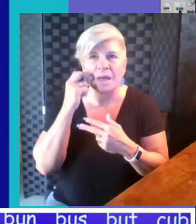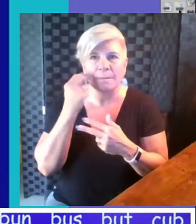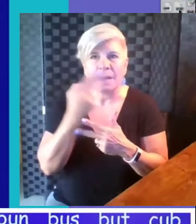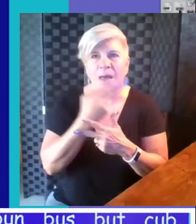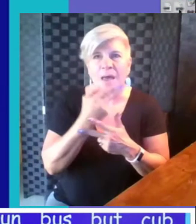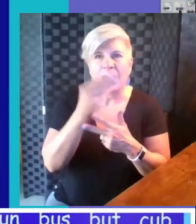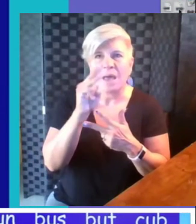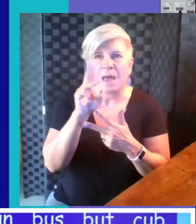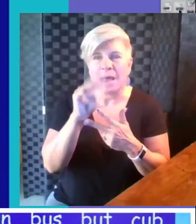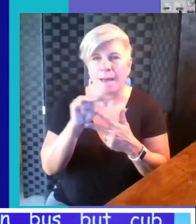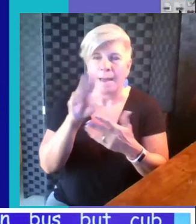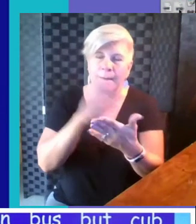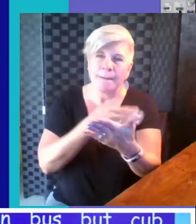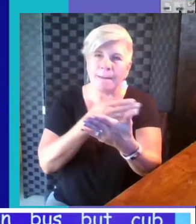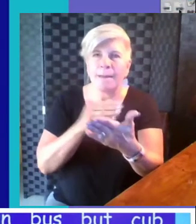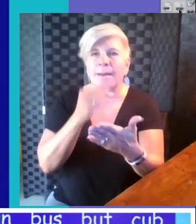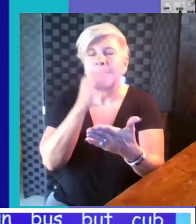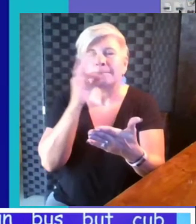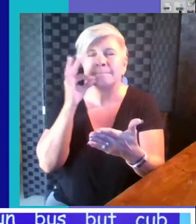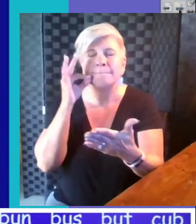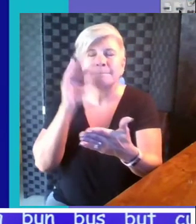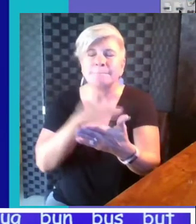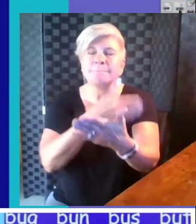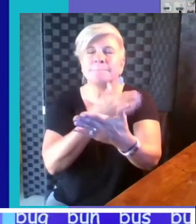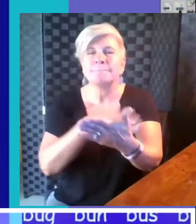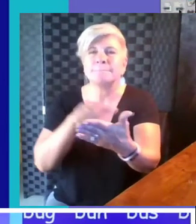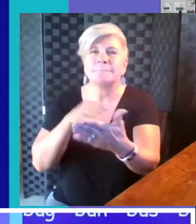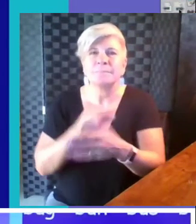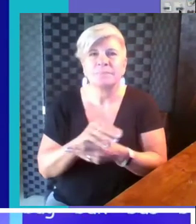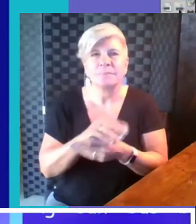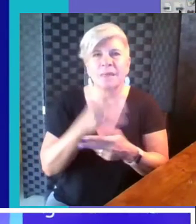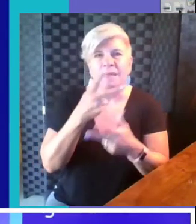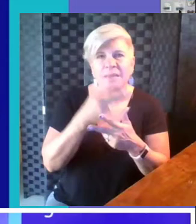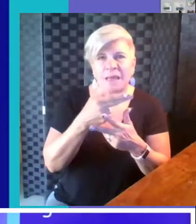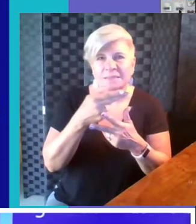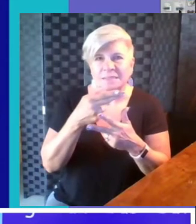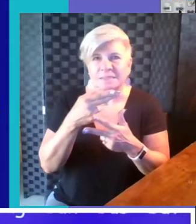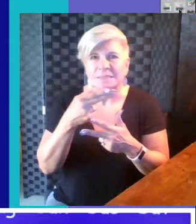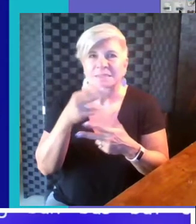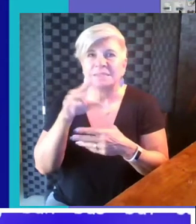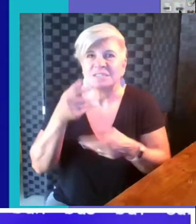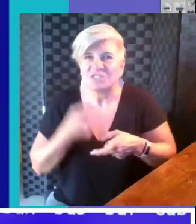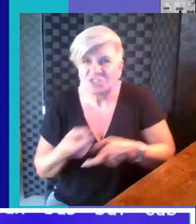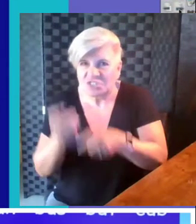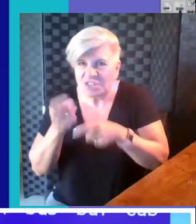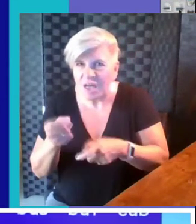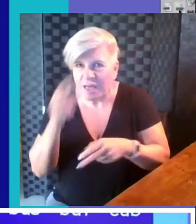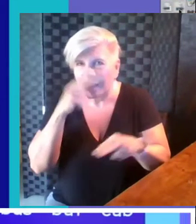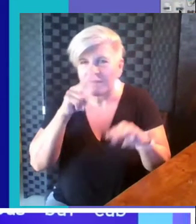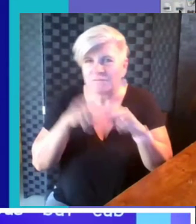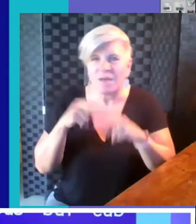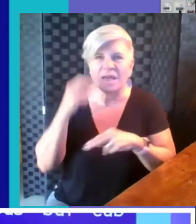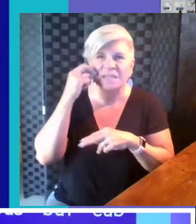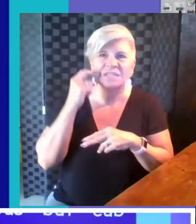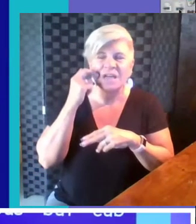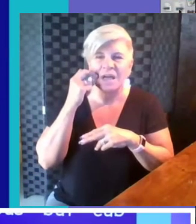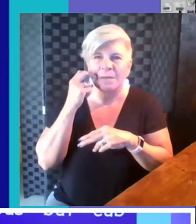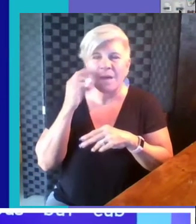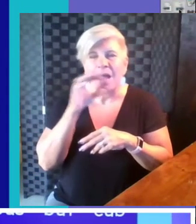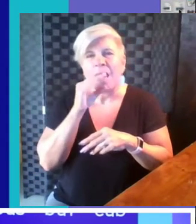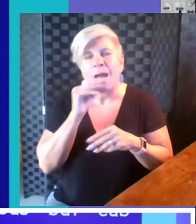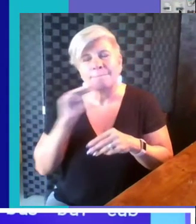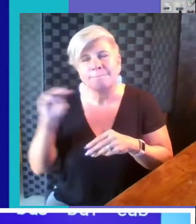g-um, h-um. Cut, dug, fun, gum,